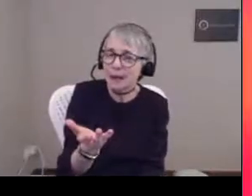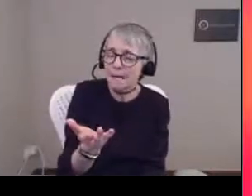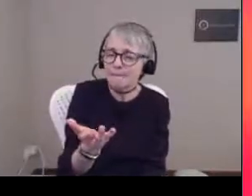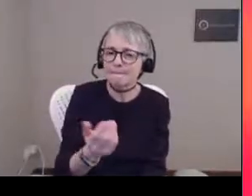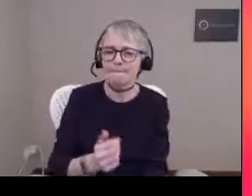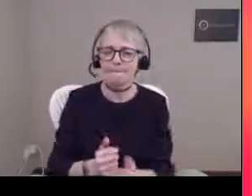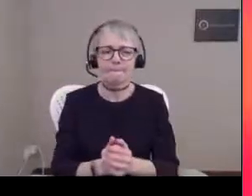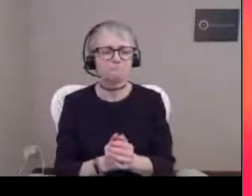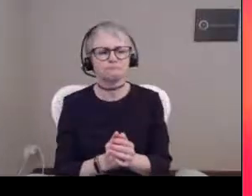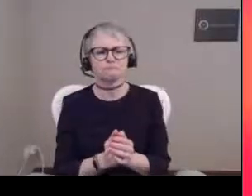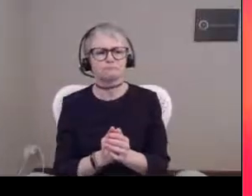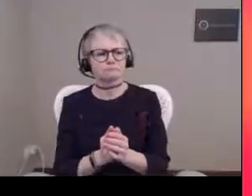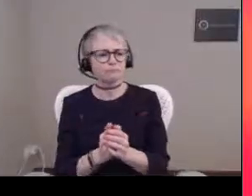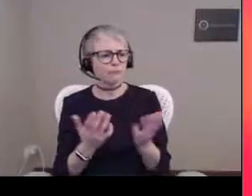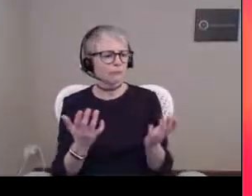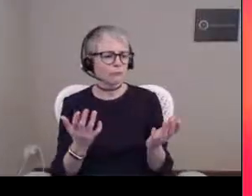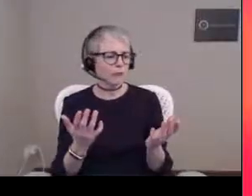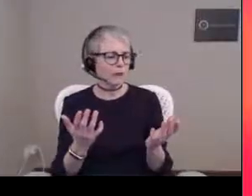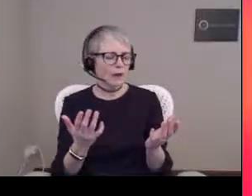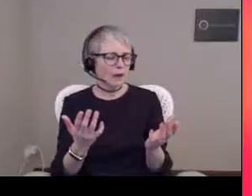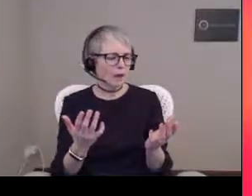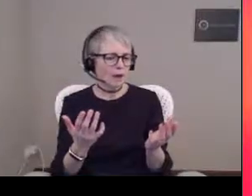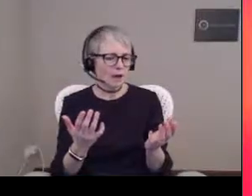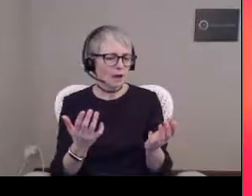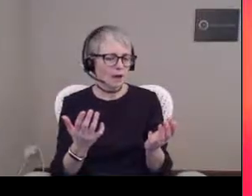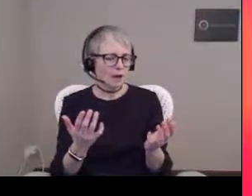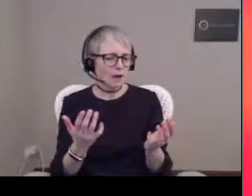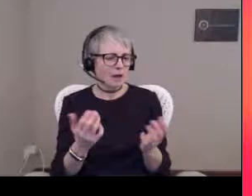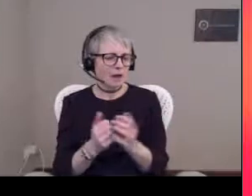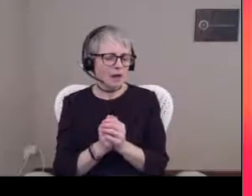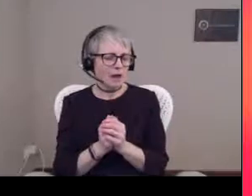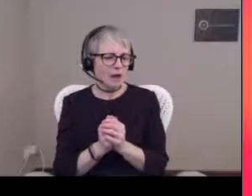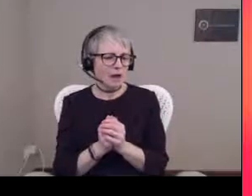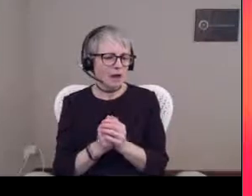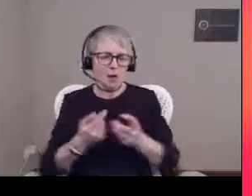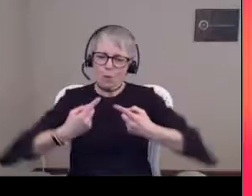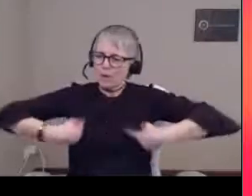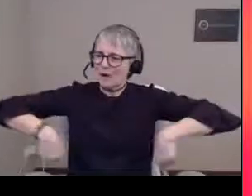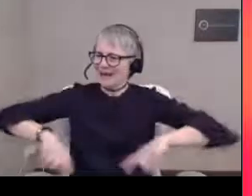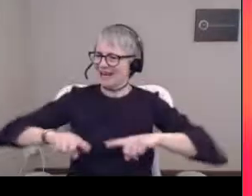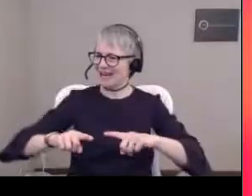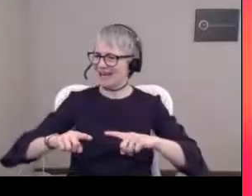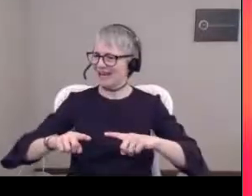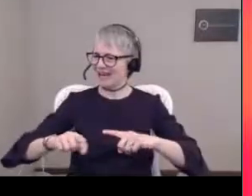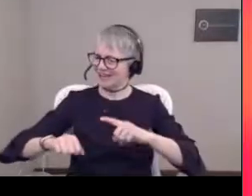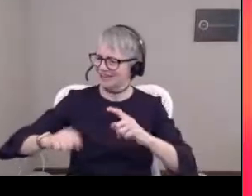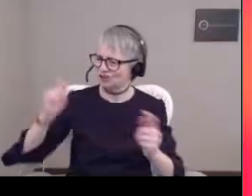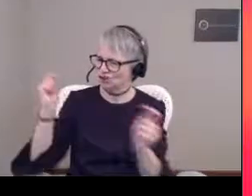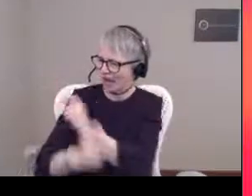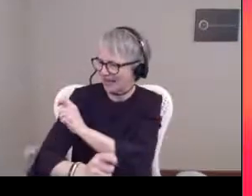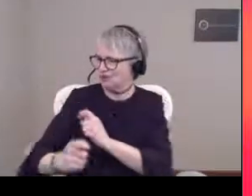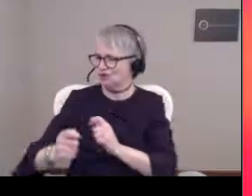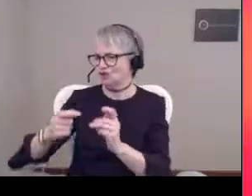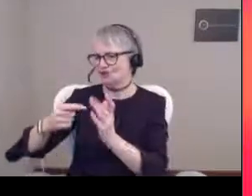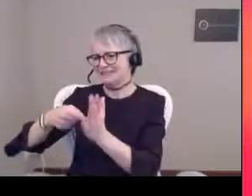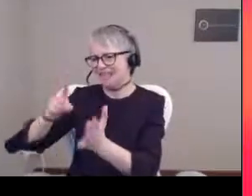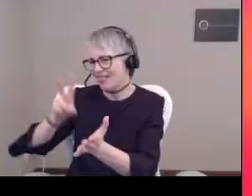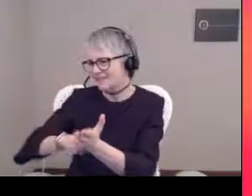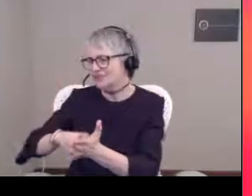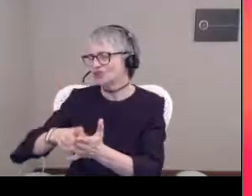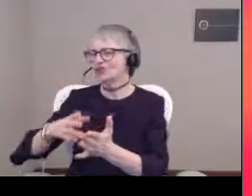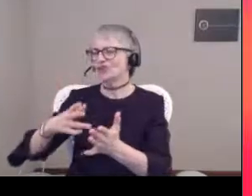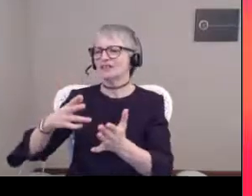that as we are such a people organisation, and as we kind of evolve, not only digitally, but also as an inclusive employer of